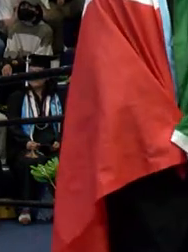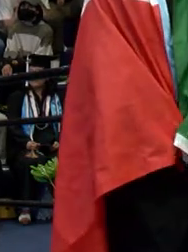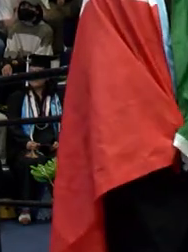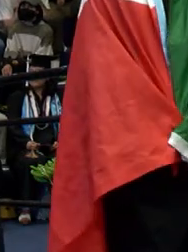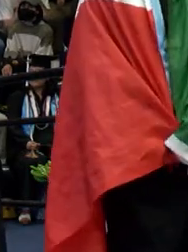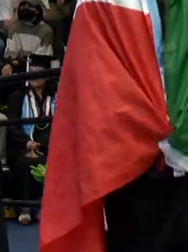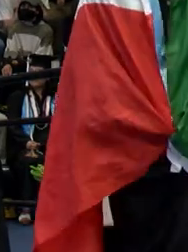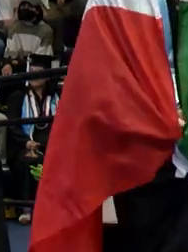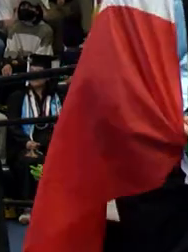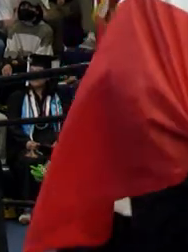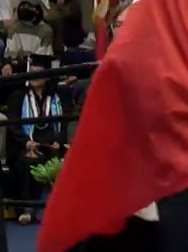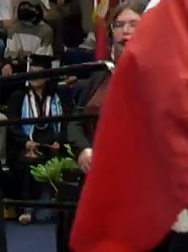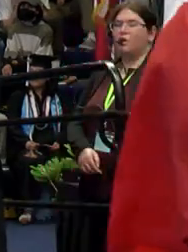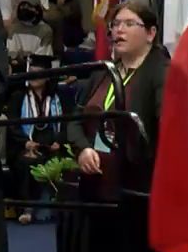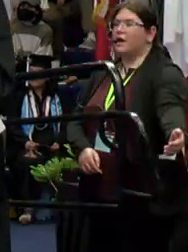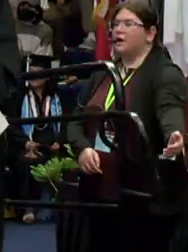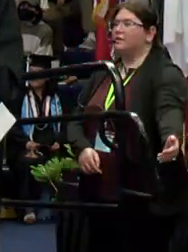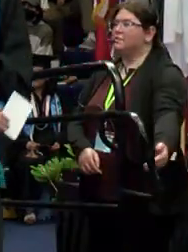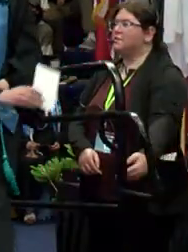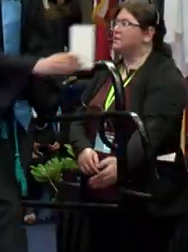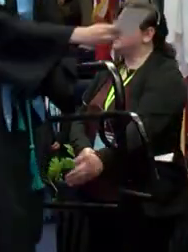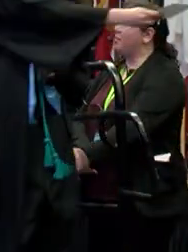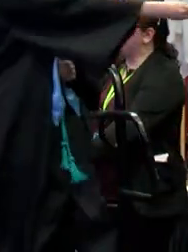Jesus Soto Ontiveros.